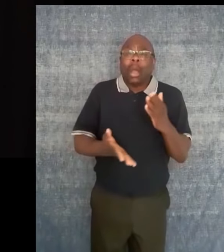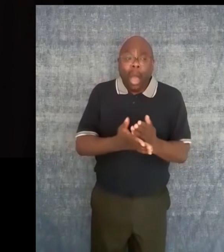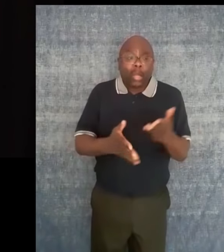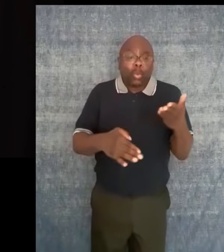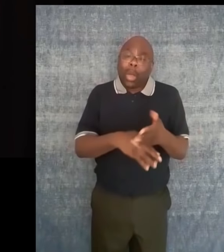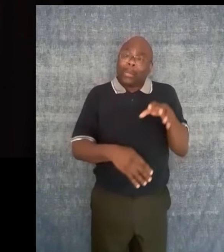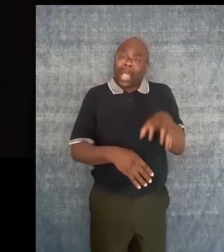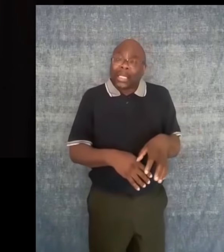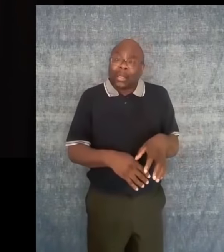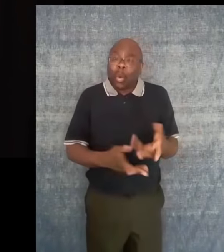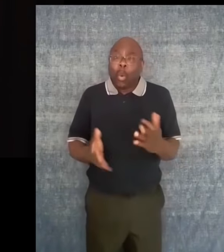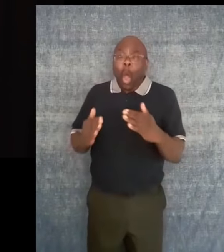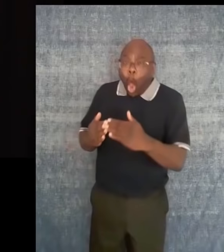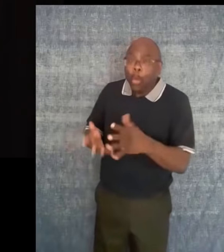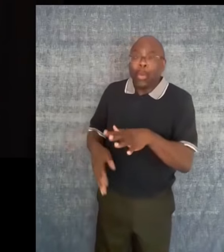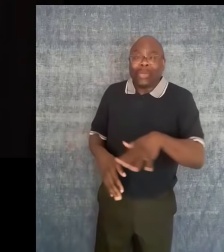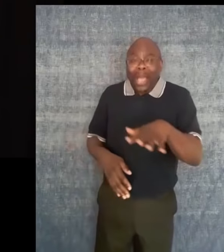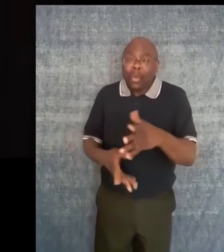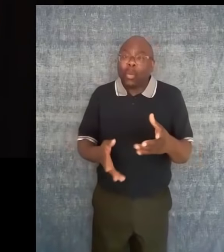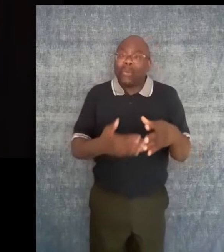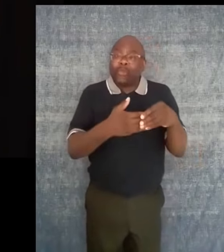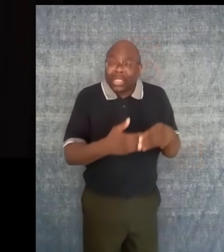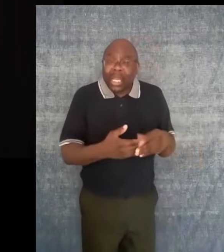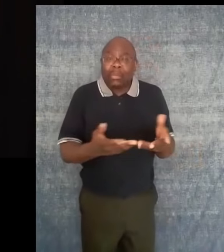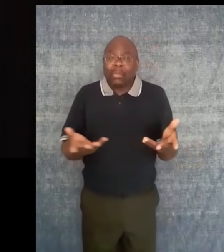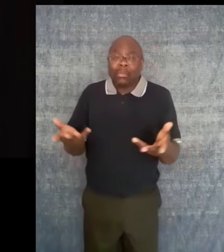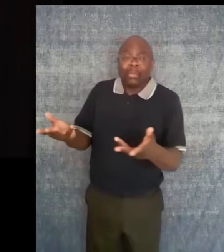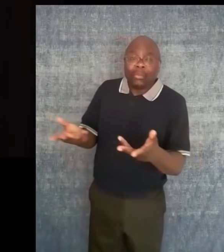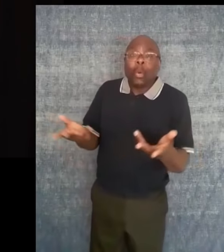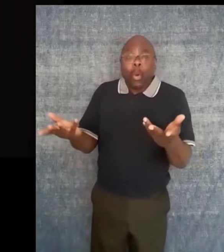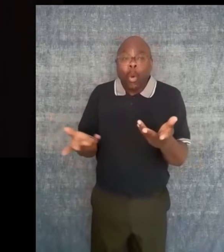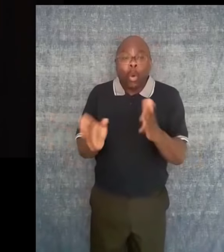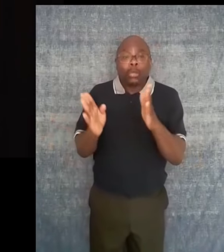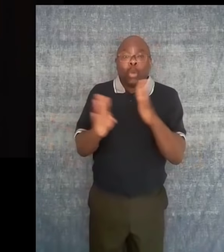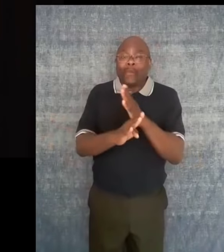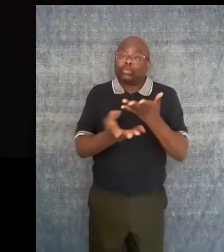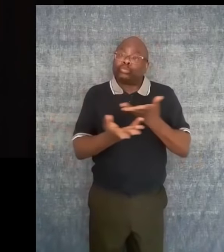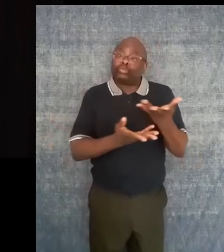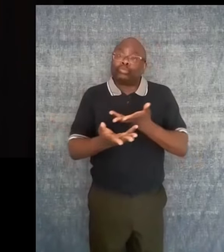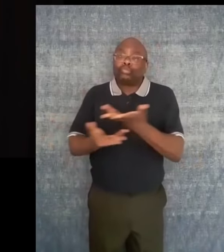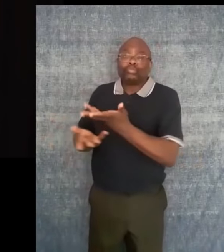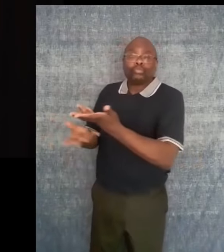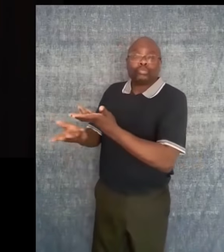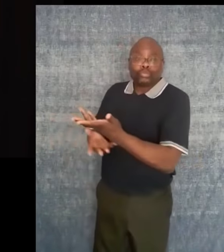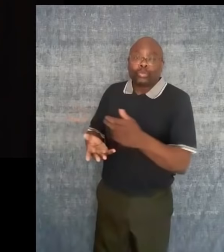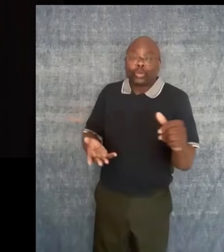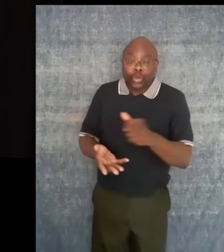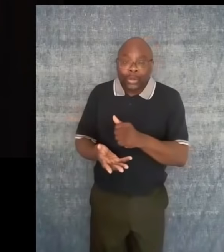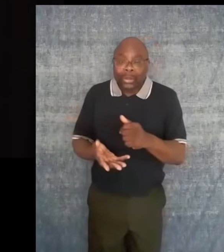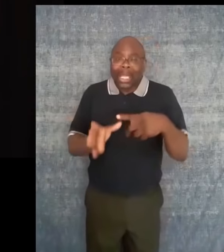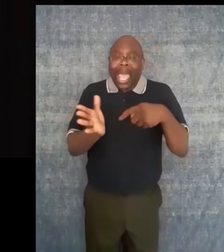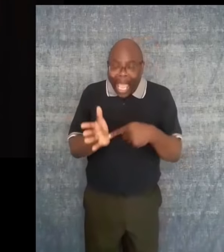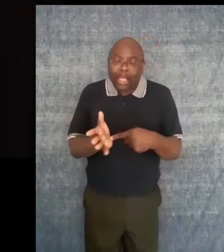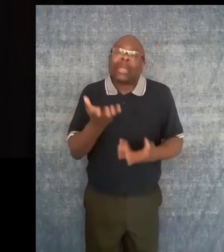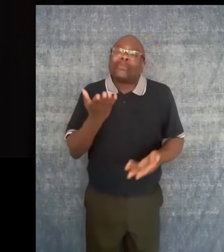your workplace, in your home, in your family, in your friendships, even in your private conversations. Let's act